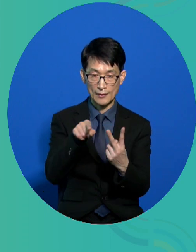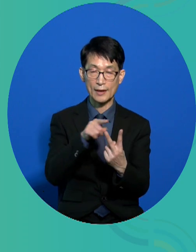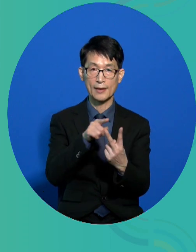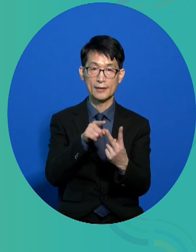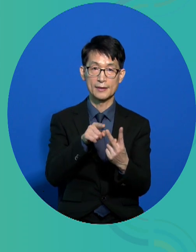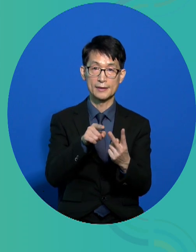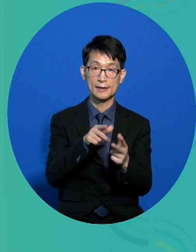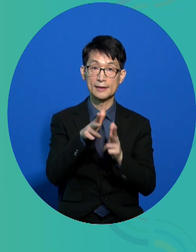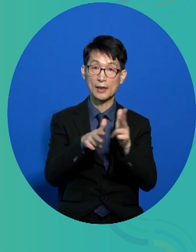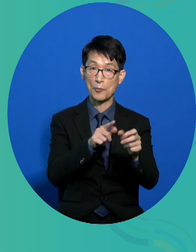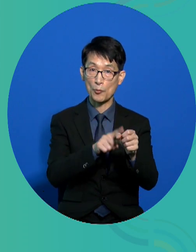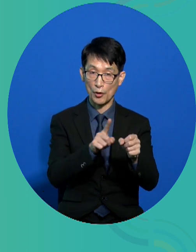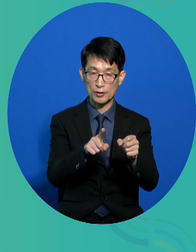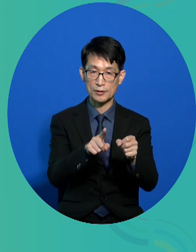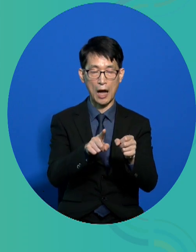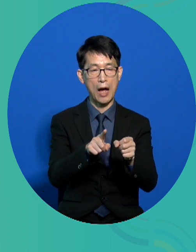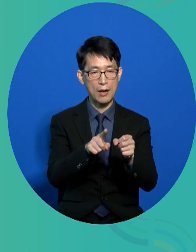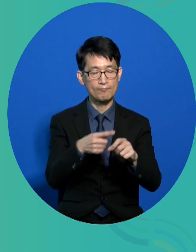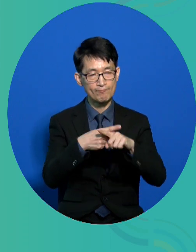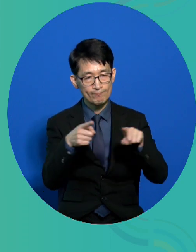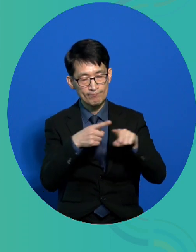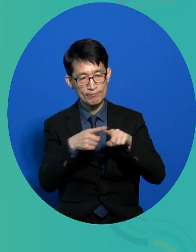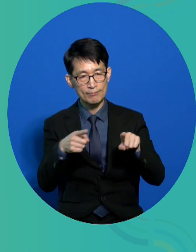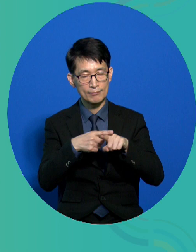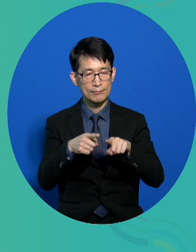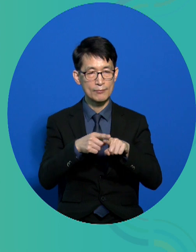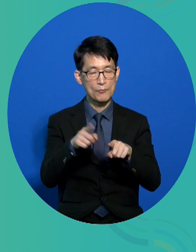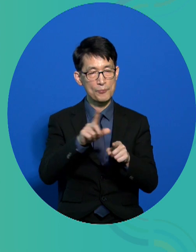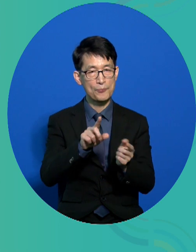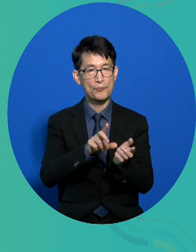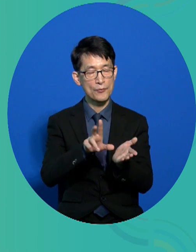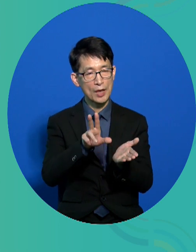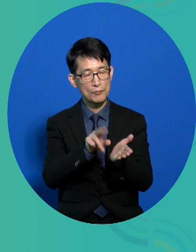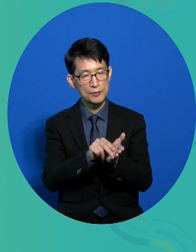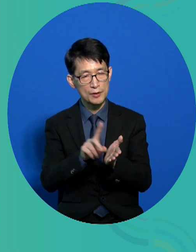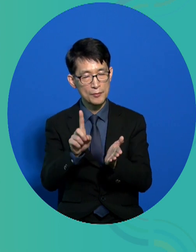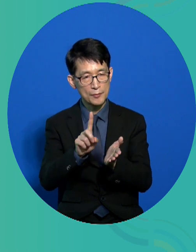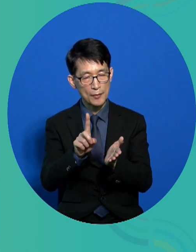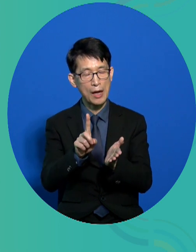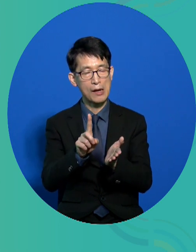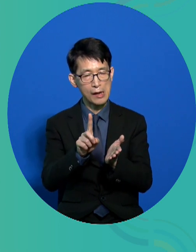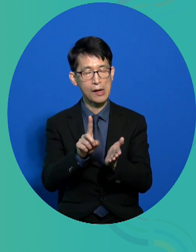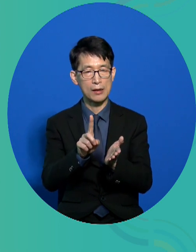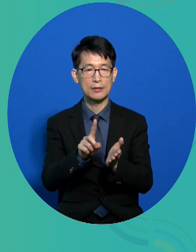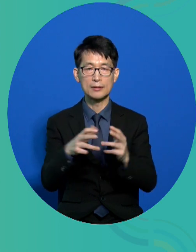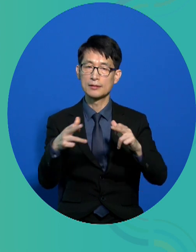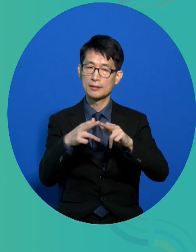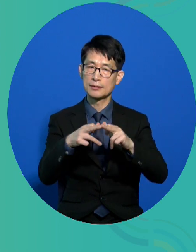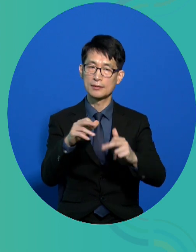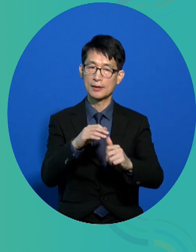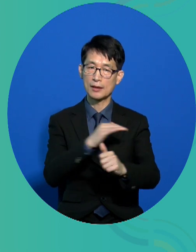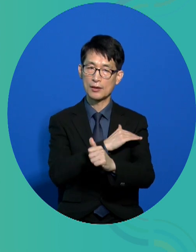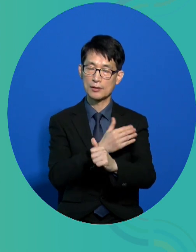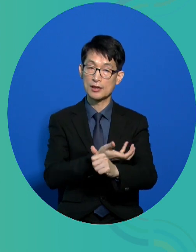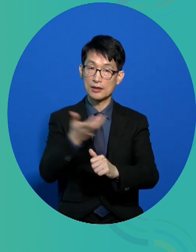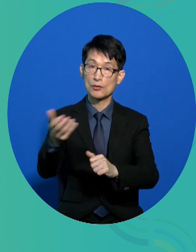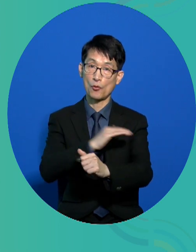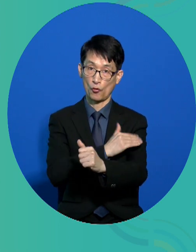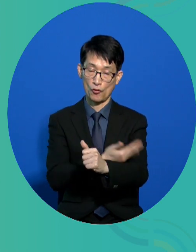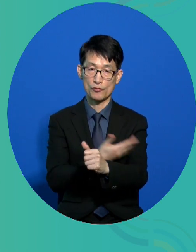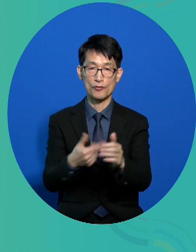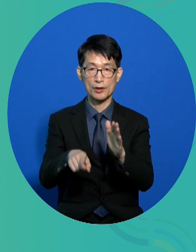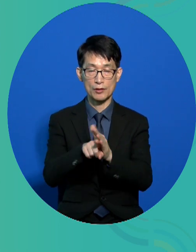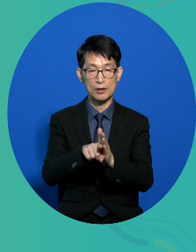After assessing these two projects, we were able to draw the conclusion that to